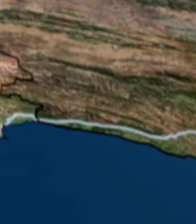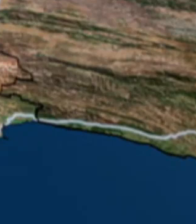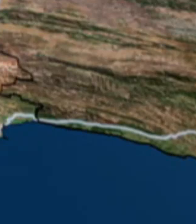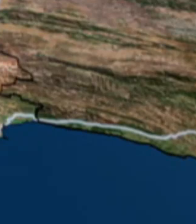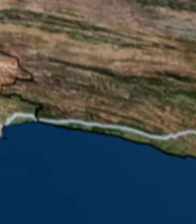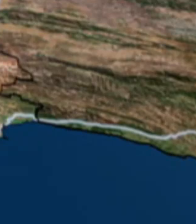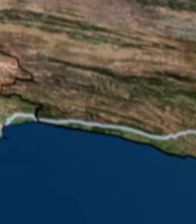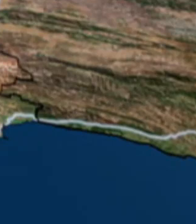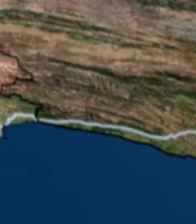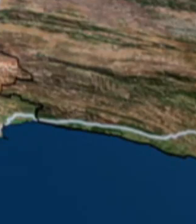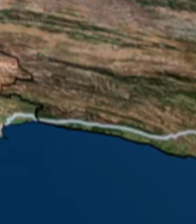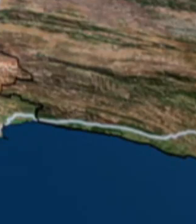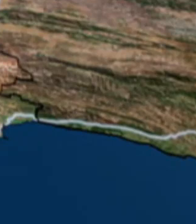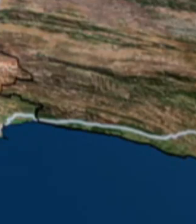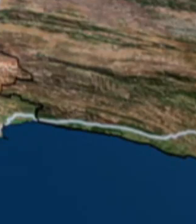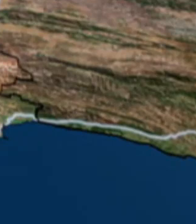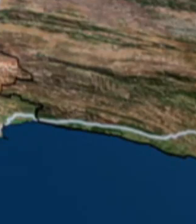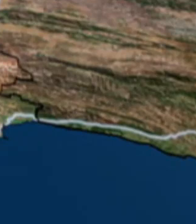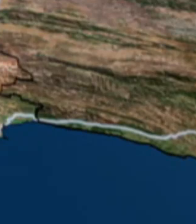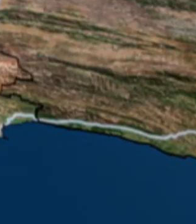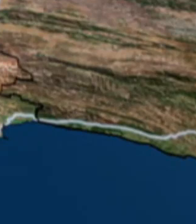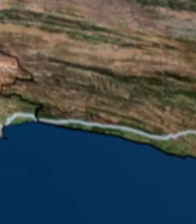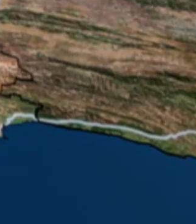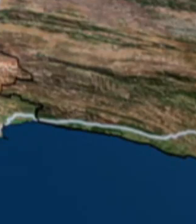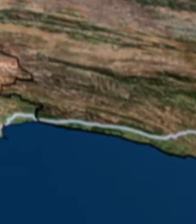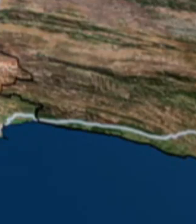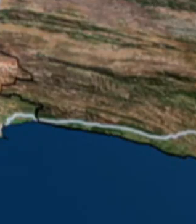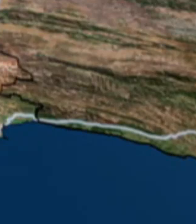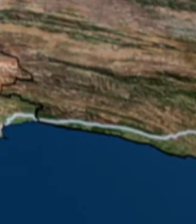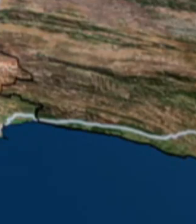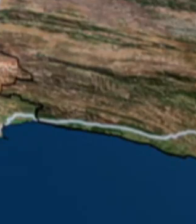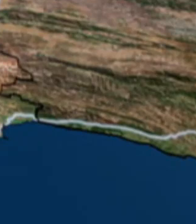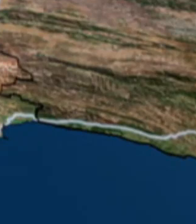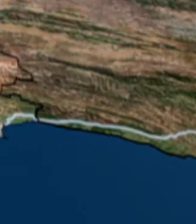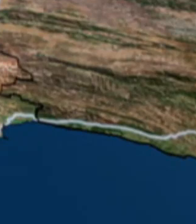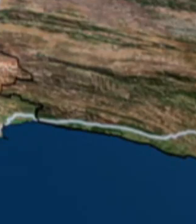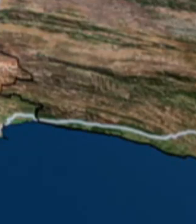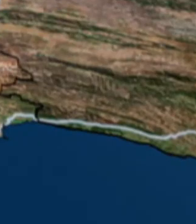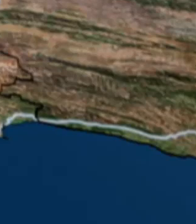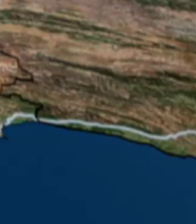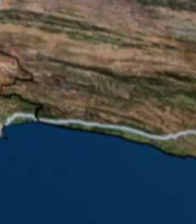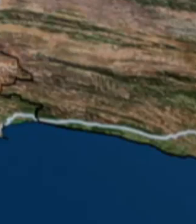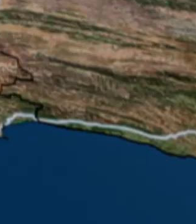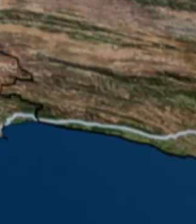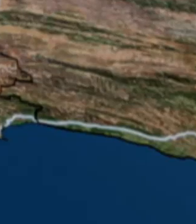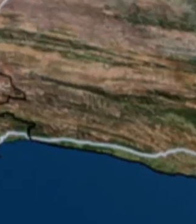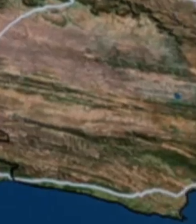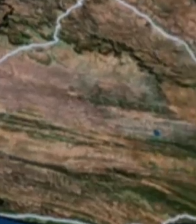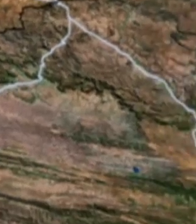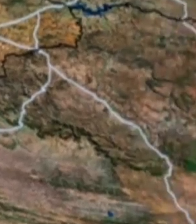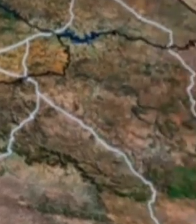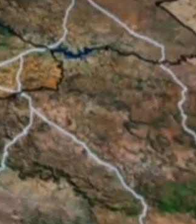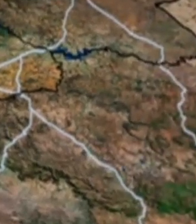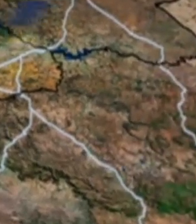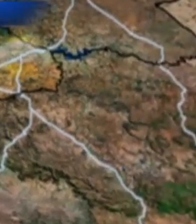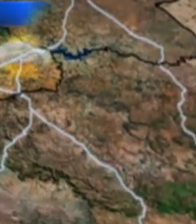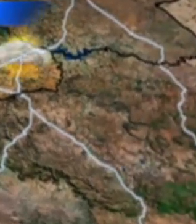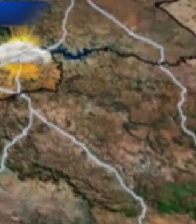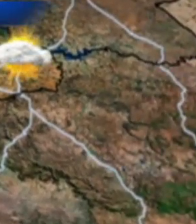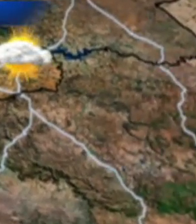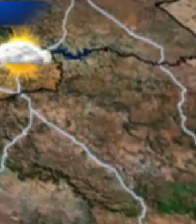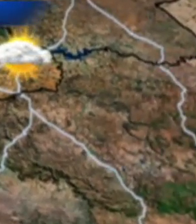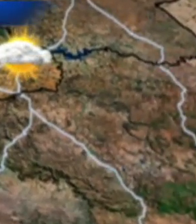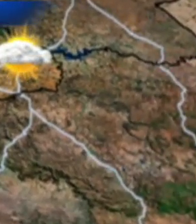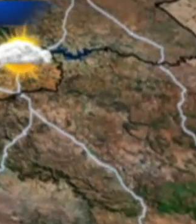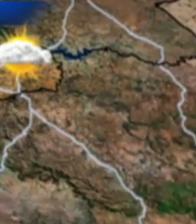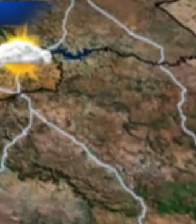le Riversdale dikgati di rita fela ho mashome a mararo a metse e mararo ka ofela shebile hona ka Worcester le teng e tla ba mashome a mararo a metse e mmedi ka ofela ho